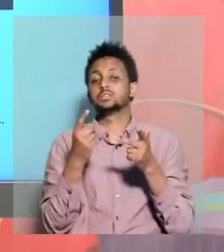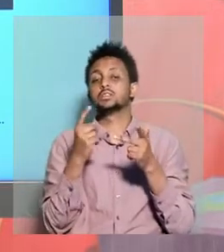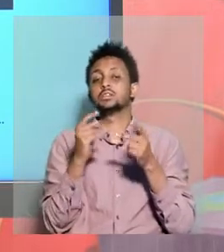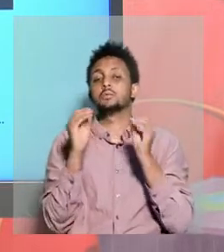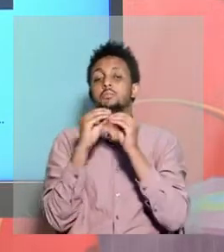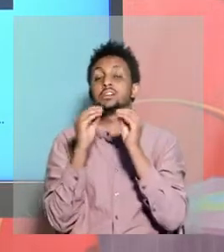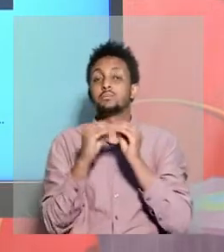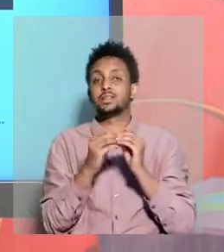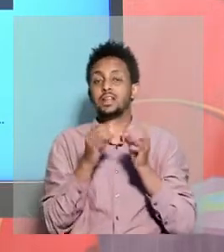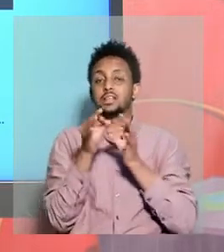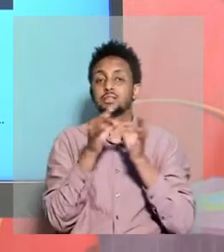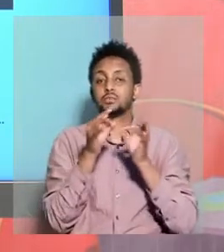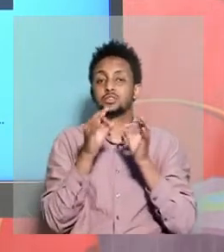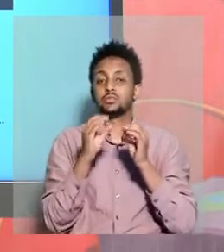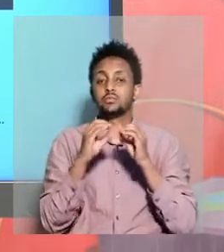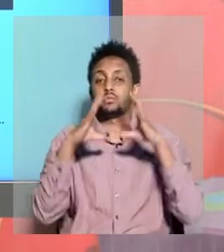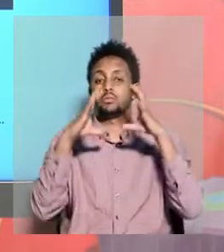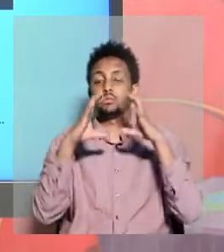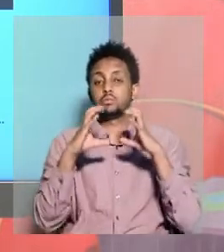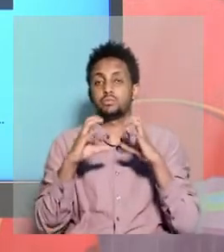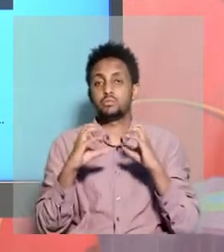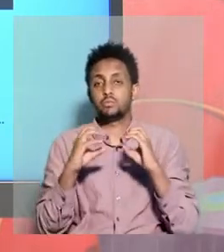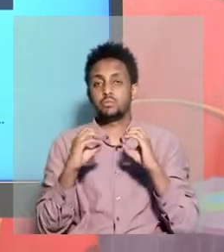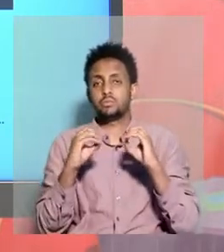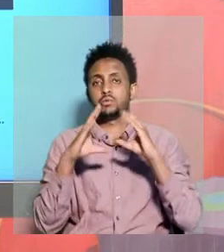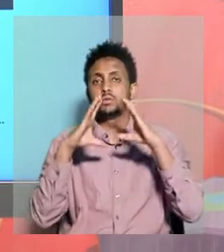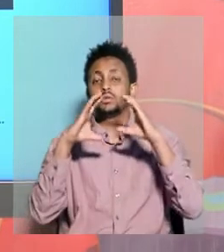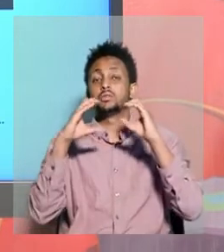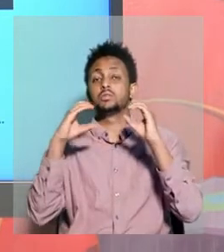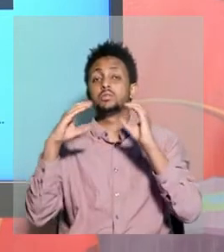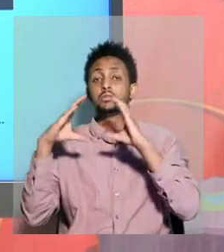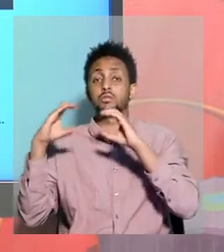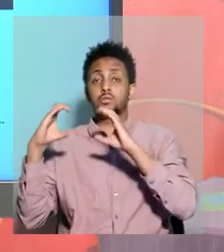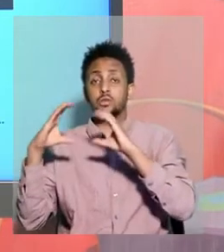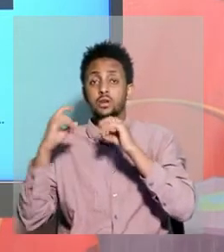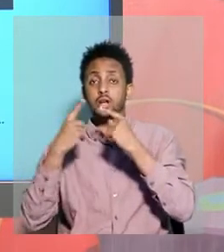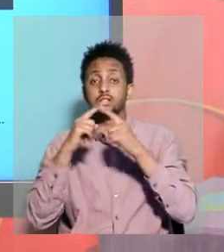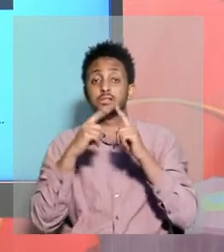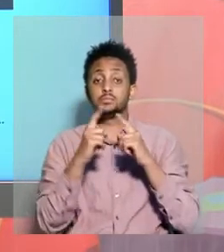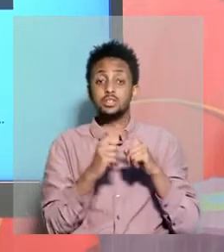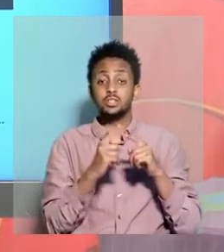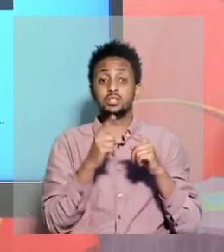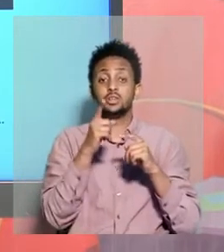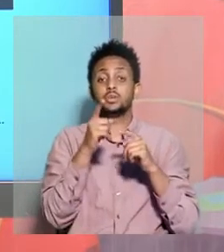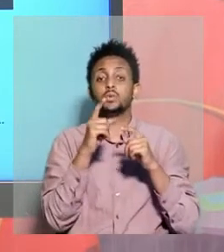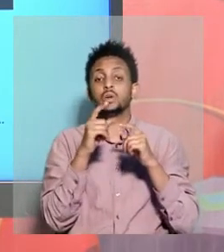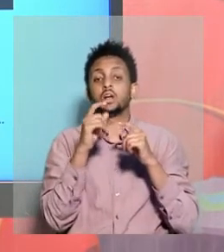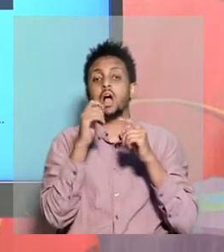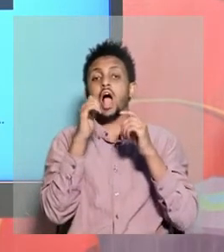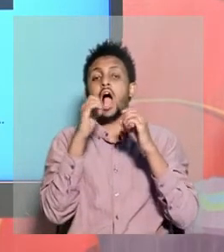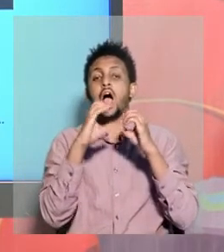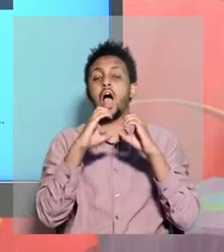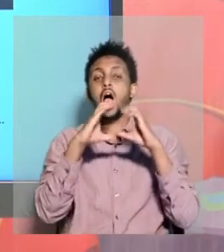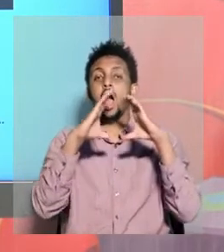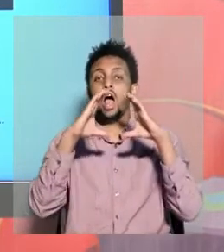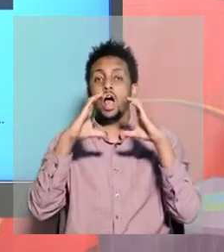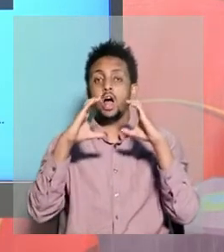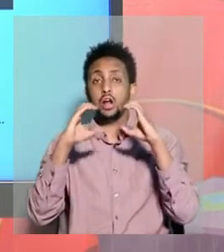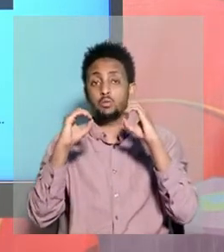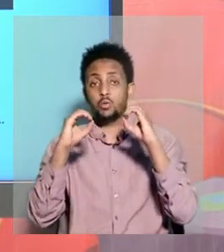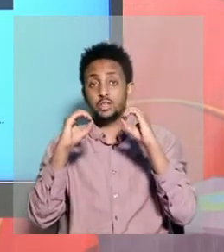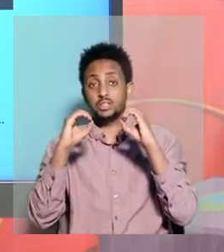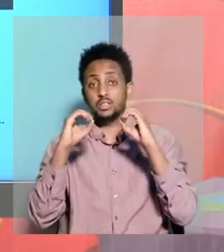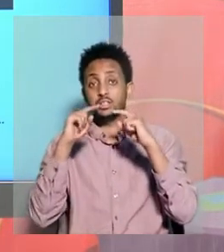the mathematical expression of the string which is fixed embossed, the nth harmonic can be determined